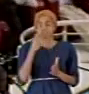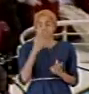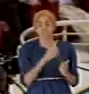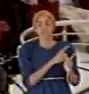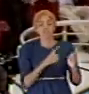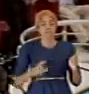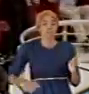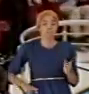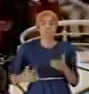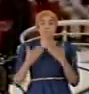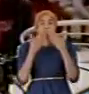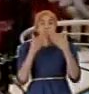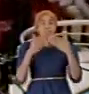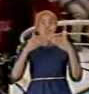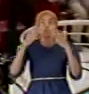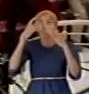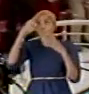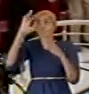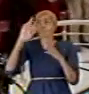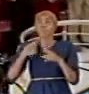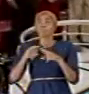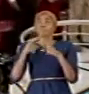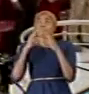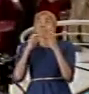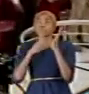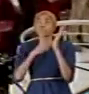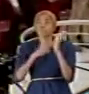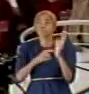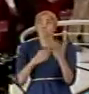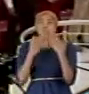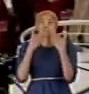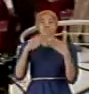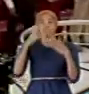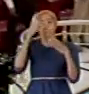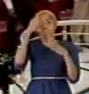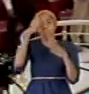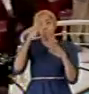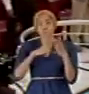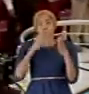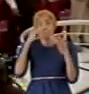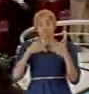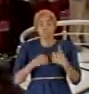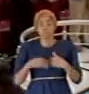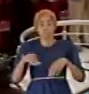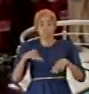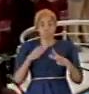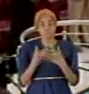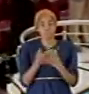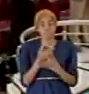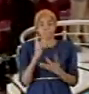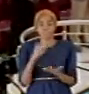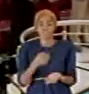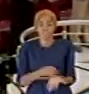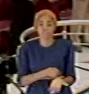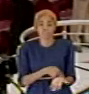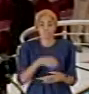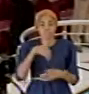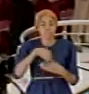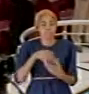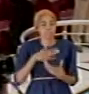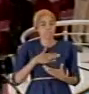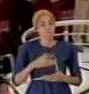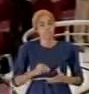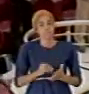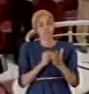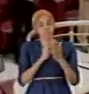Lord, thank you for your revelation and thank you for what you have done through the gospel in my own life and